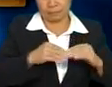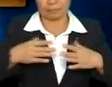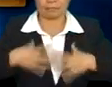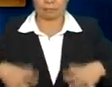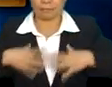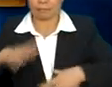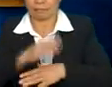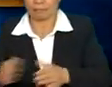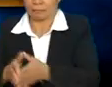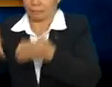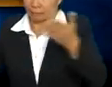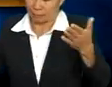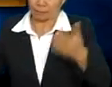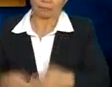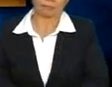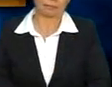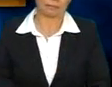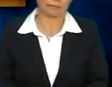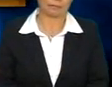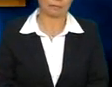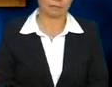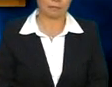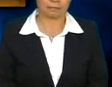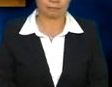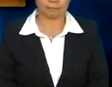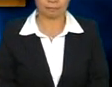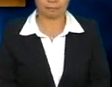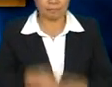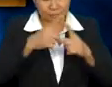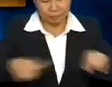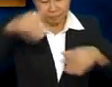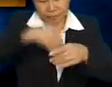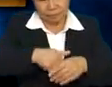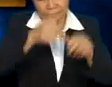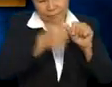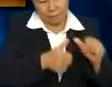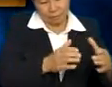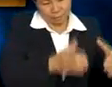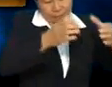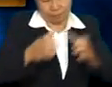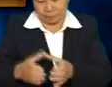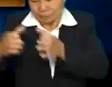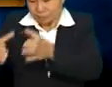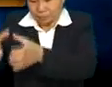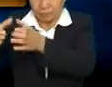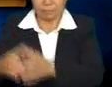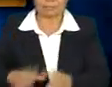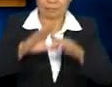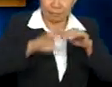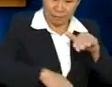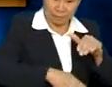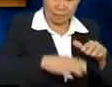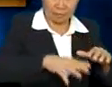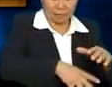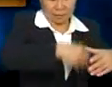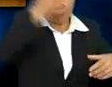of cloth, and a piece of newspaper are put separately into each beaker.